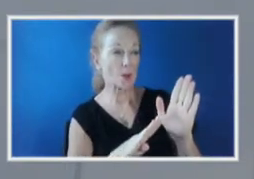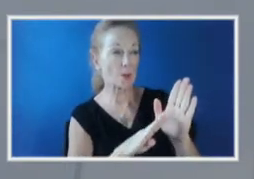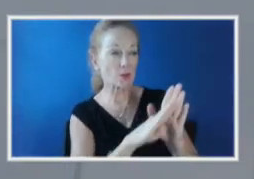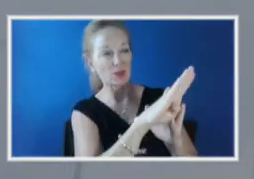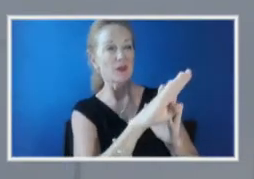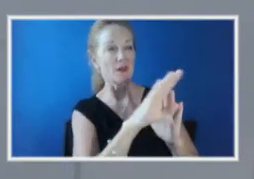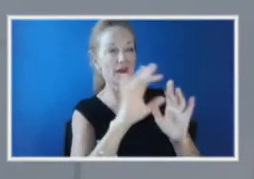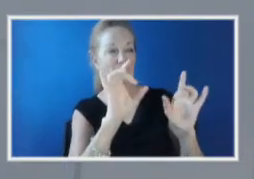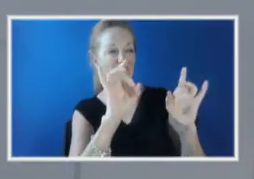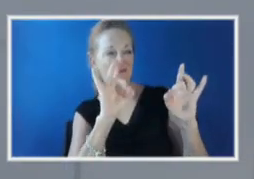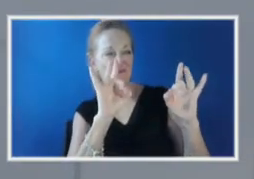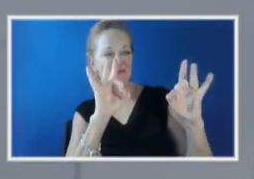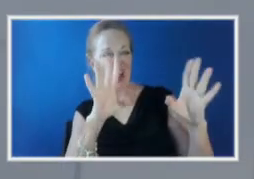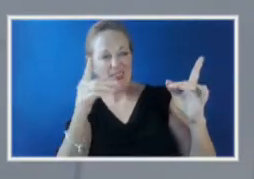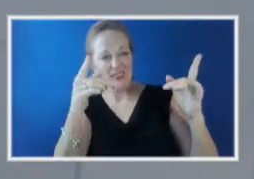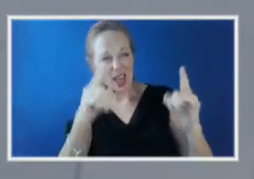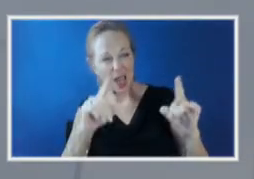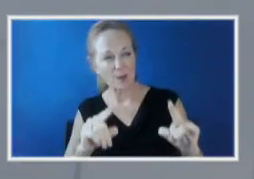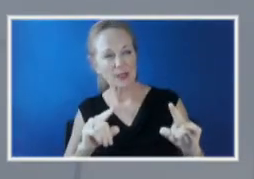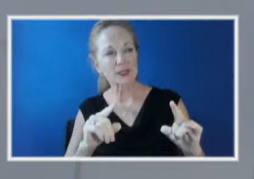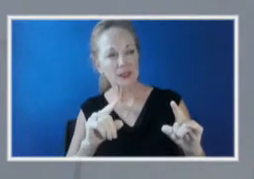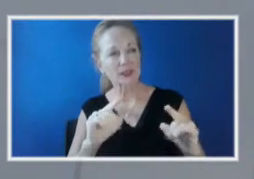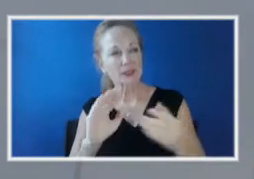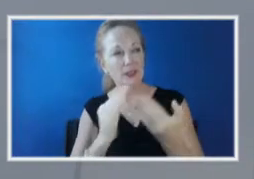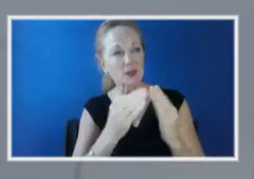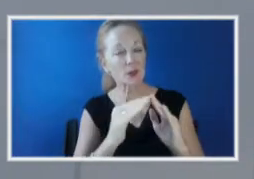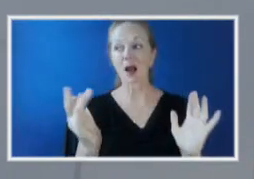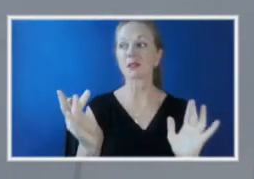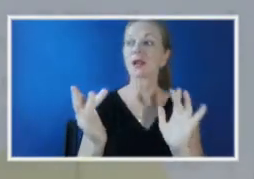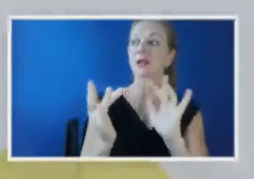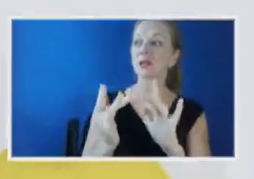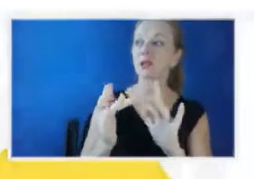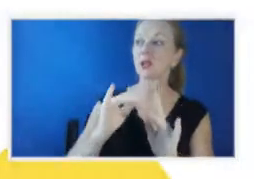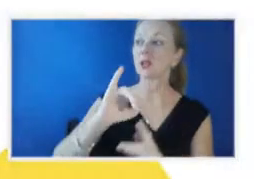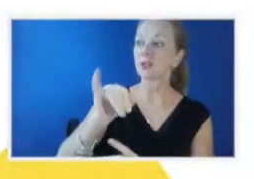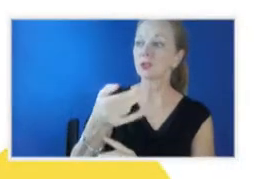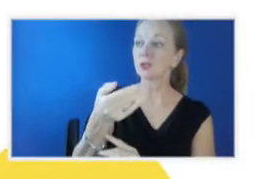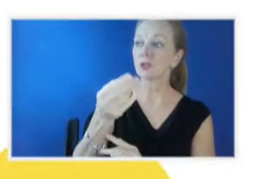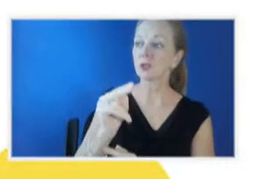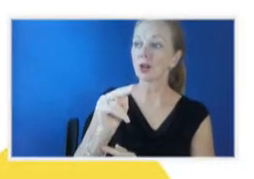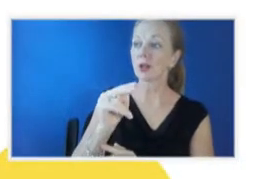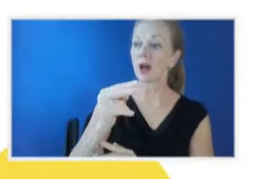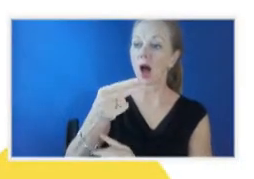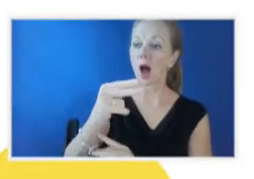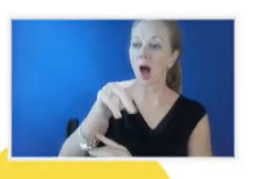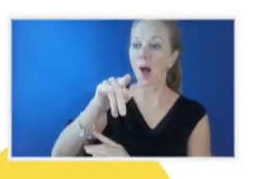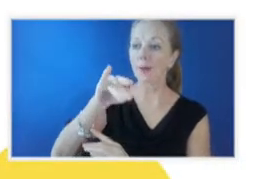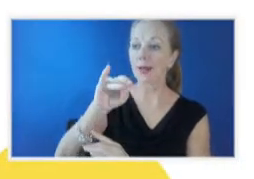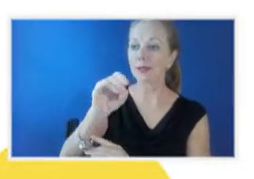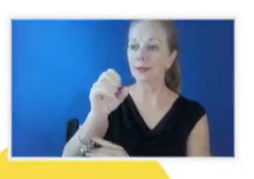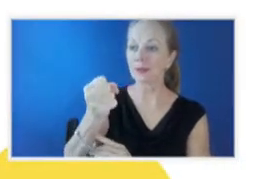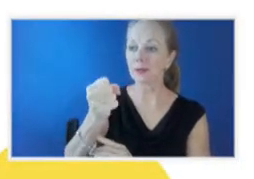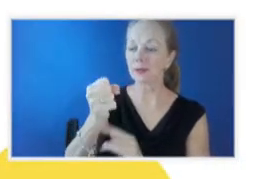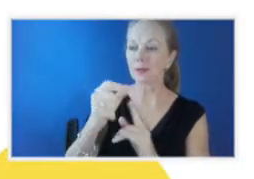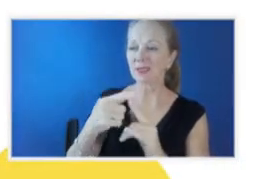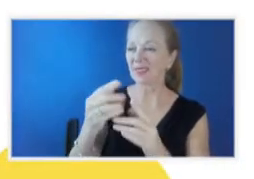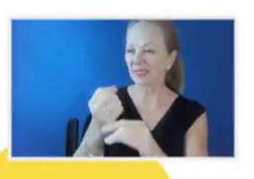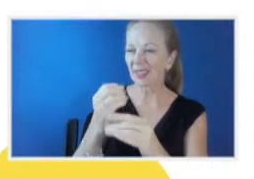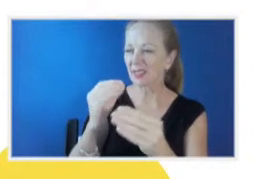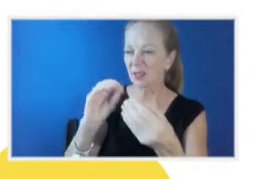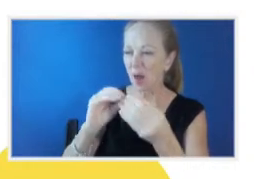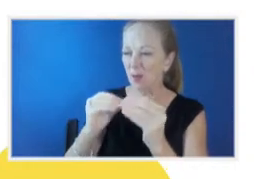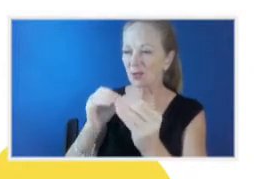city, we reached out to John Hopkins and GovX to really get some data to see how we could tackle